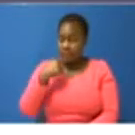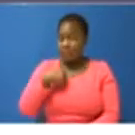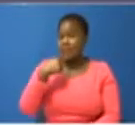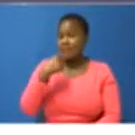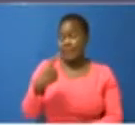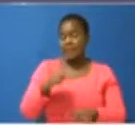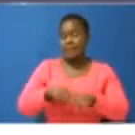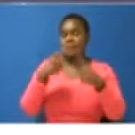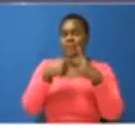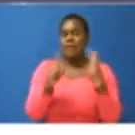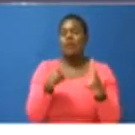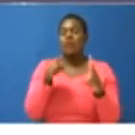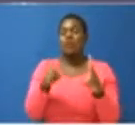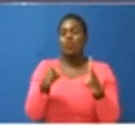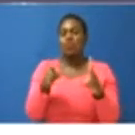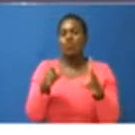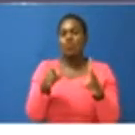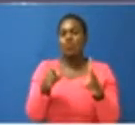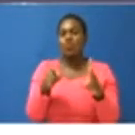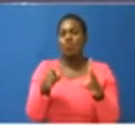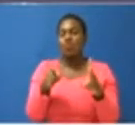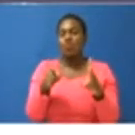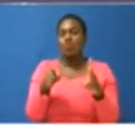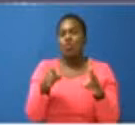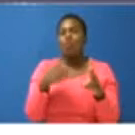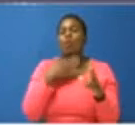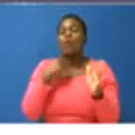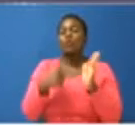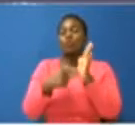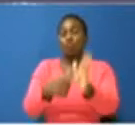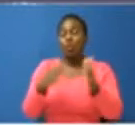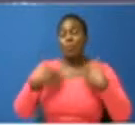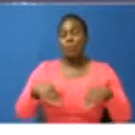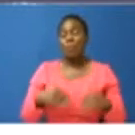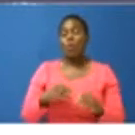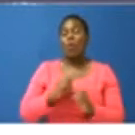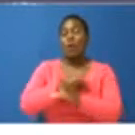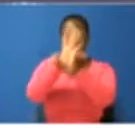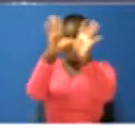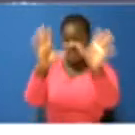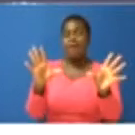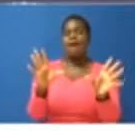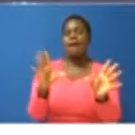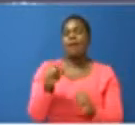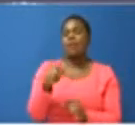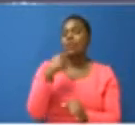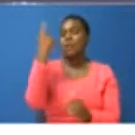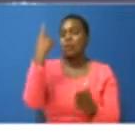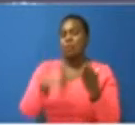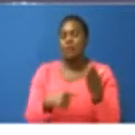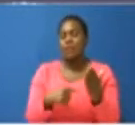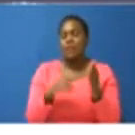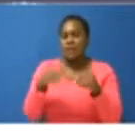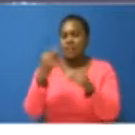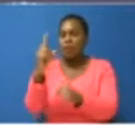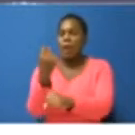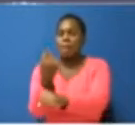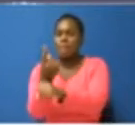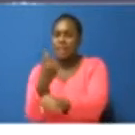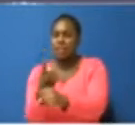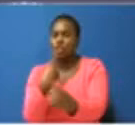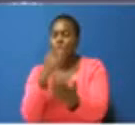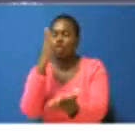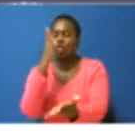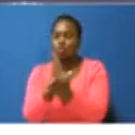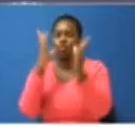the start that if you are a french candidate you need to leave an impression on people and you need to be very clear about what you say you're given one minute talk about